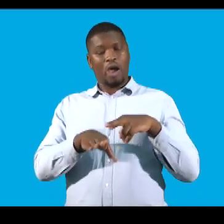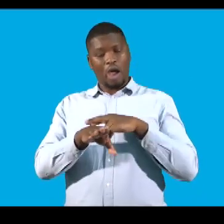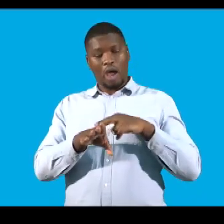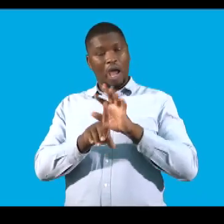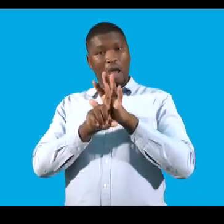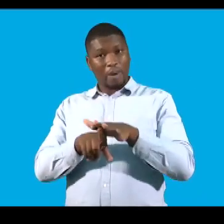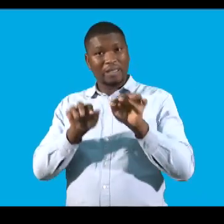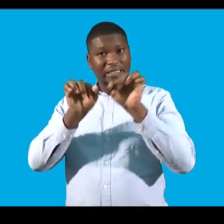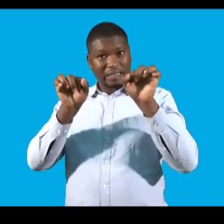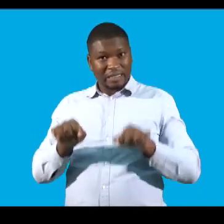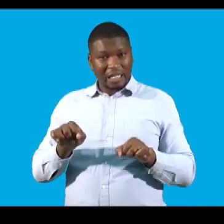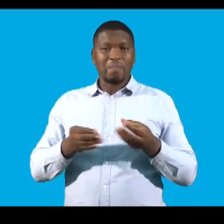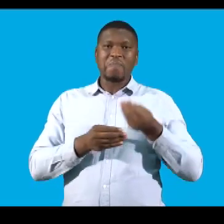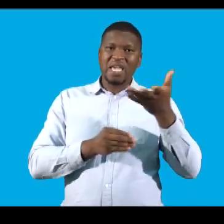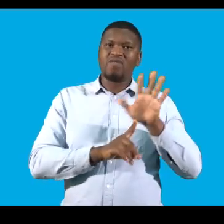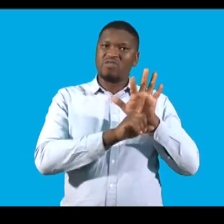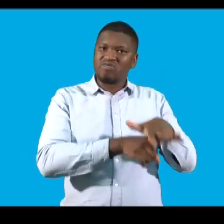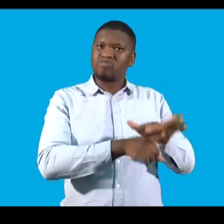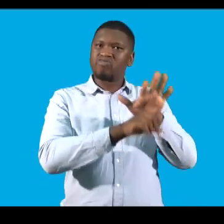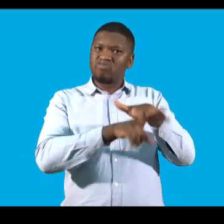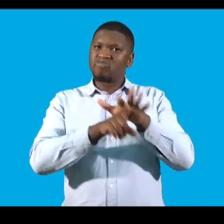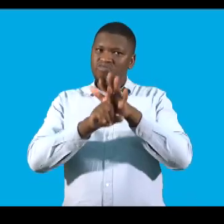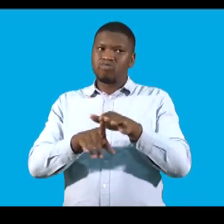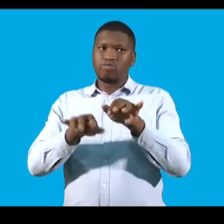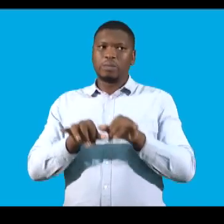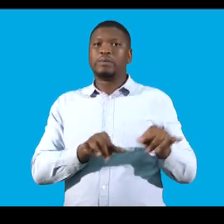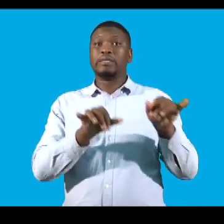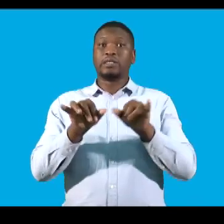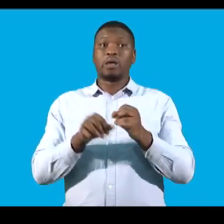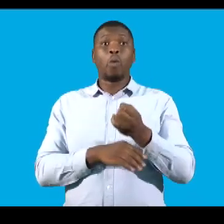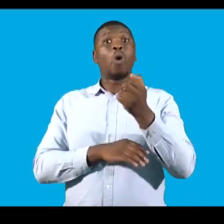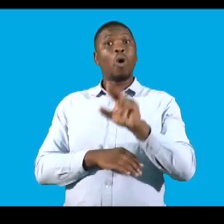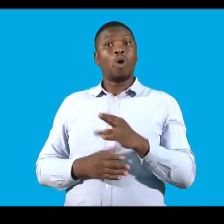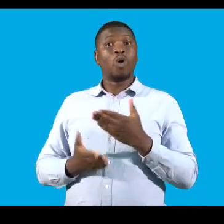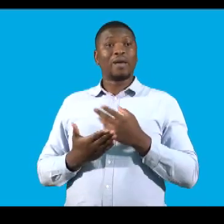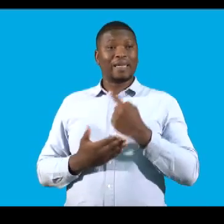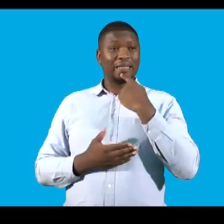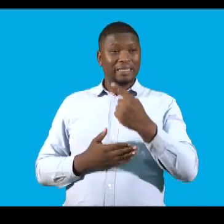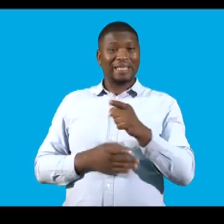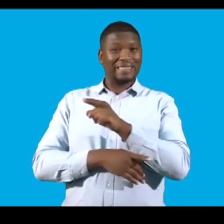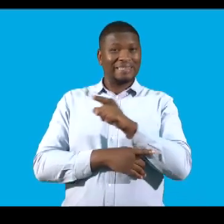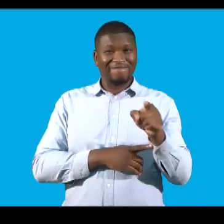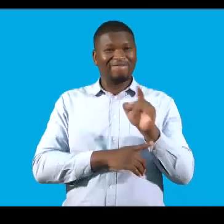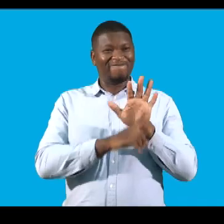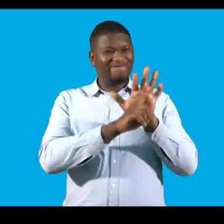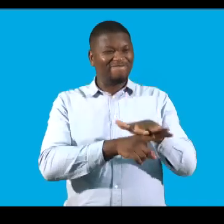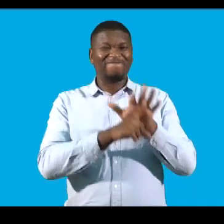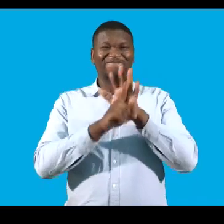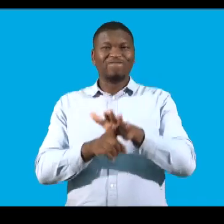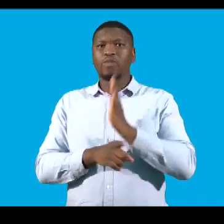of the apartheid system. Or you could say, mercilessness of the oppressors